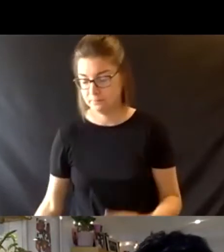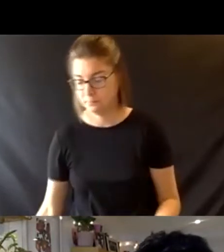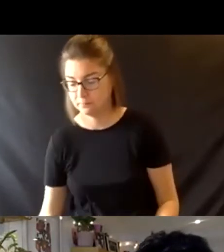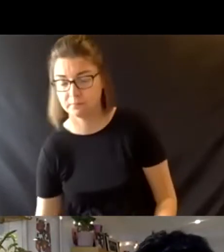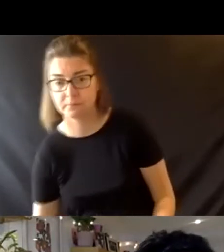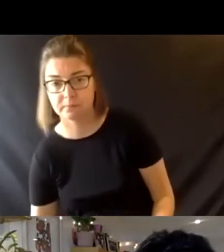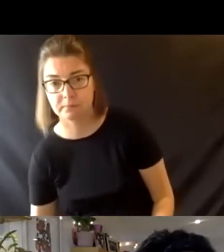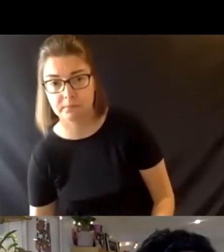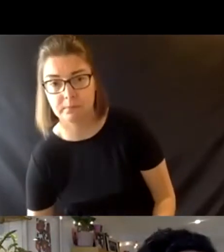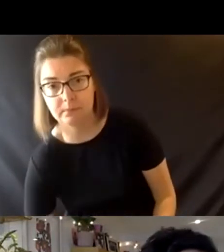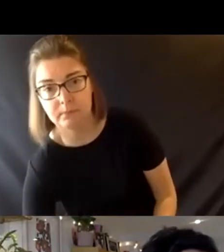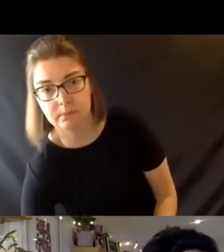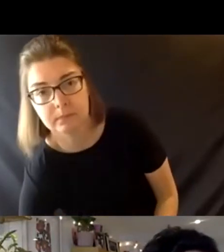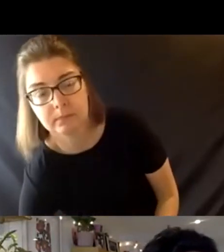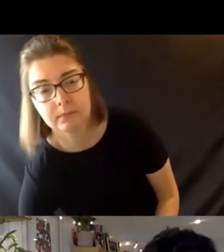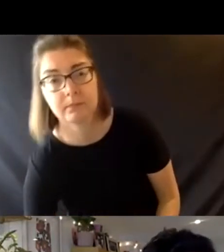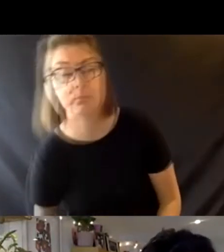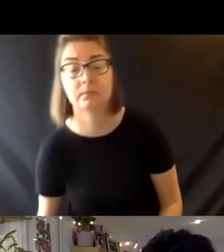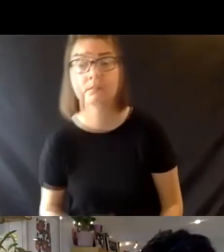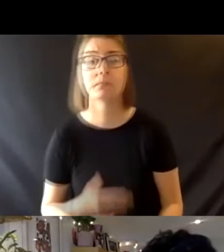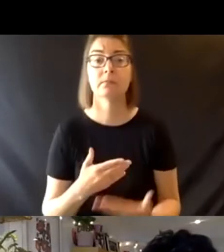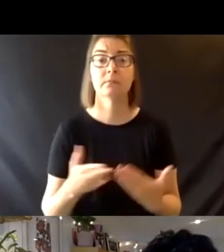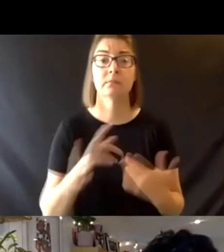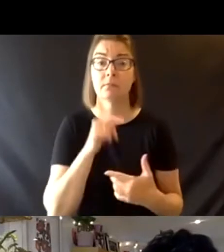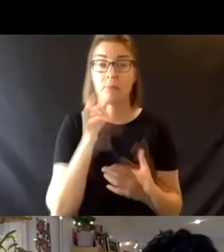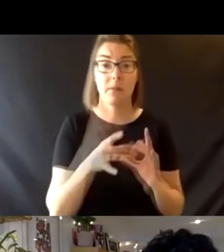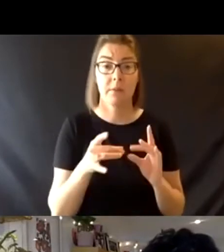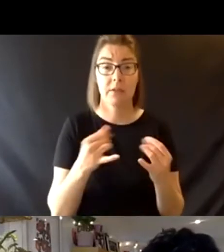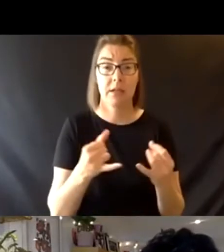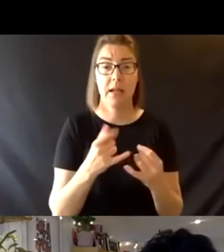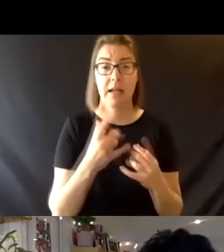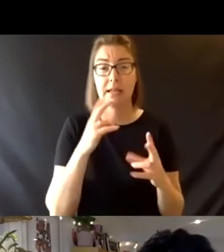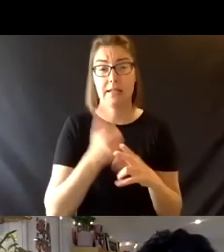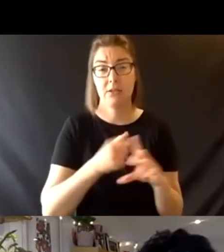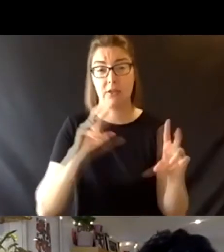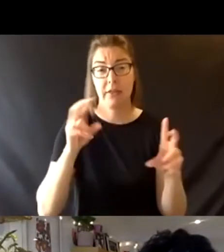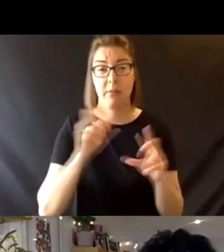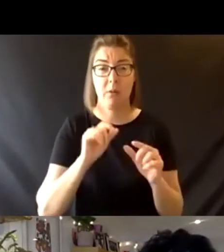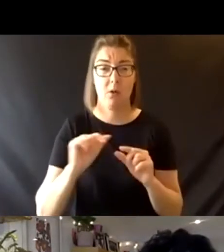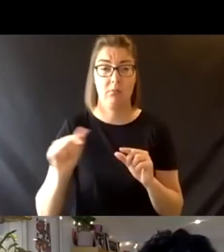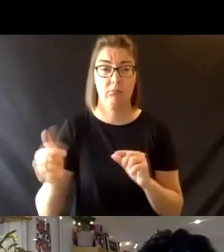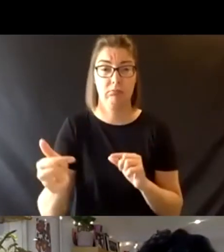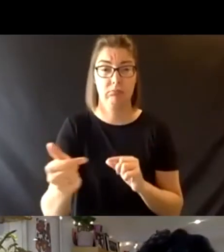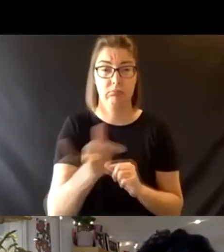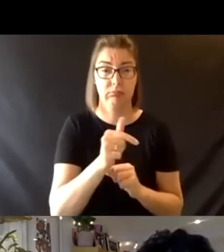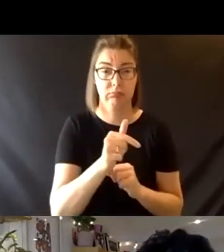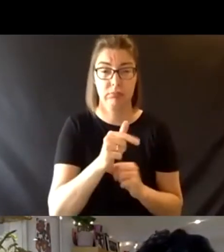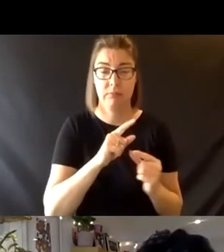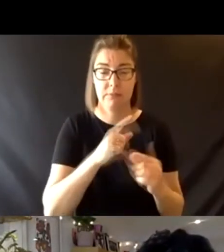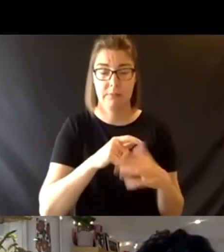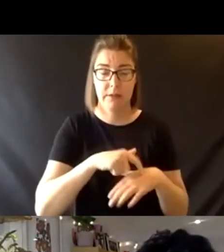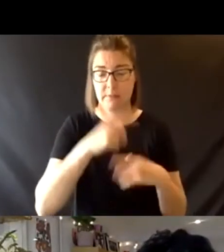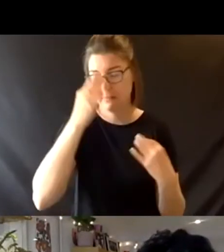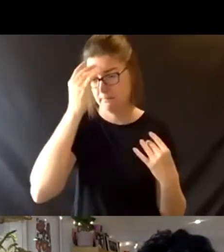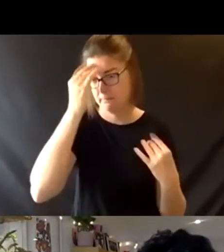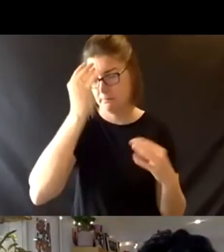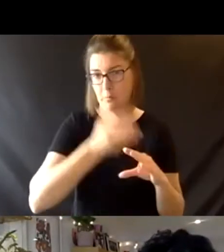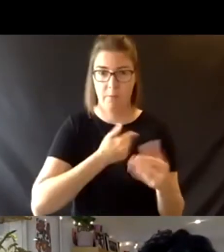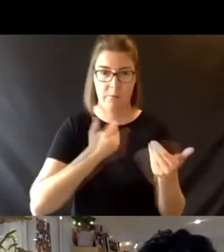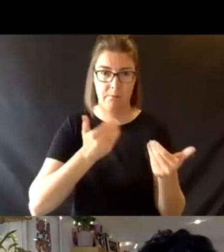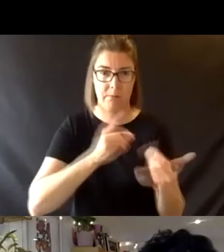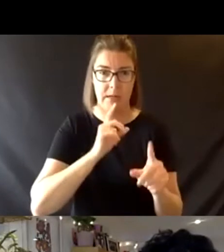today. And our last theme, and I'm going to give each panelist some time to reflect on this, is